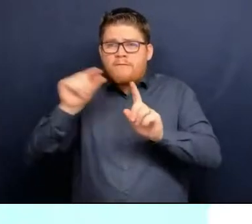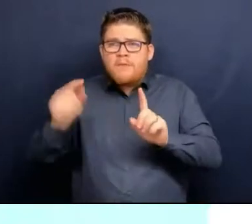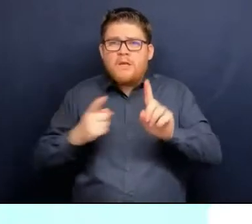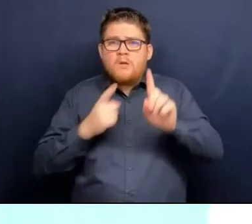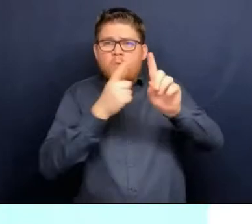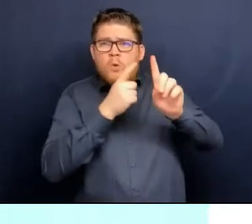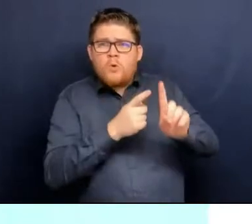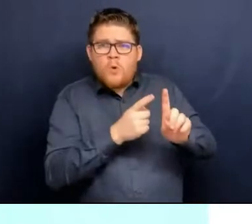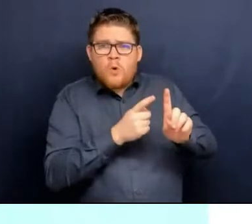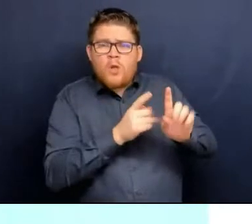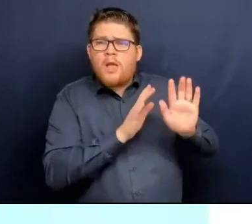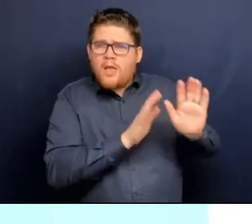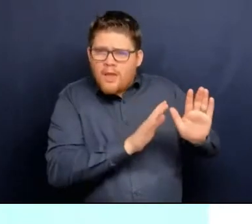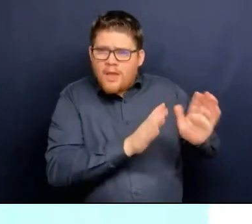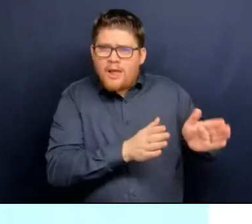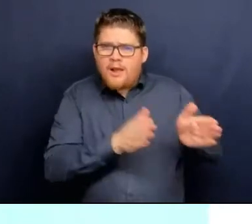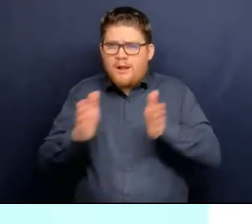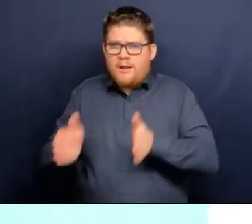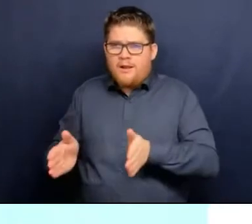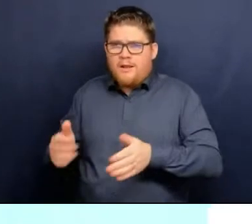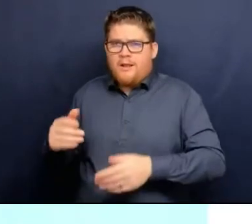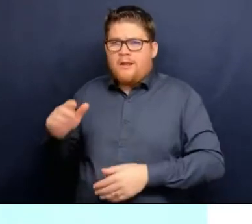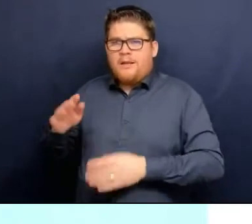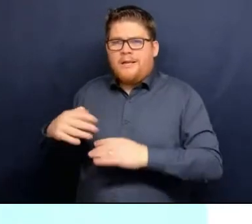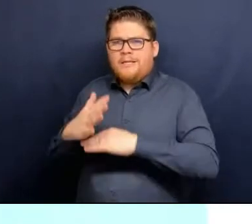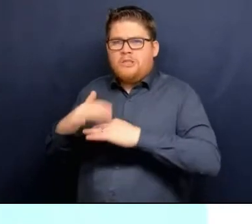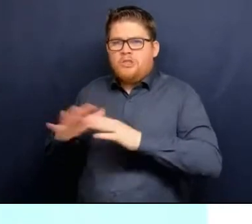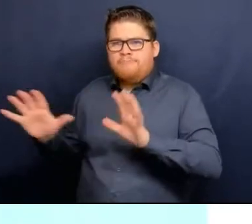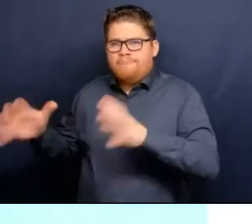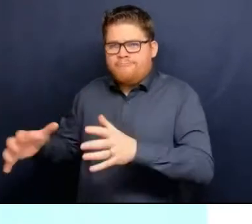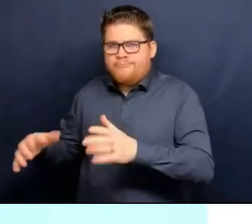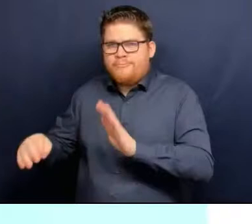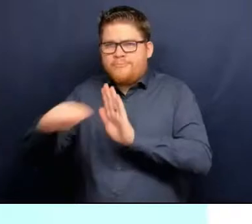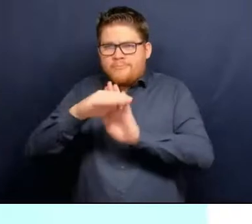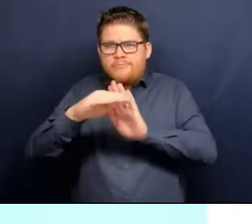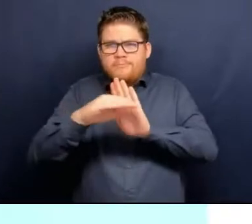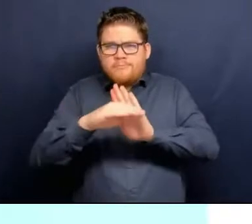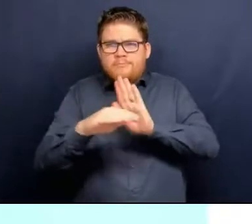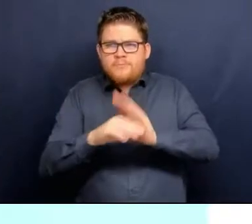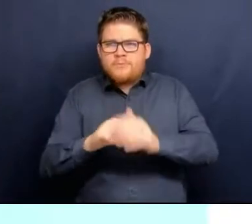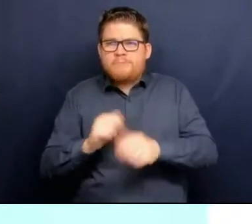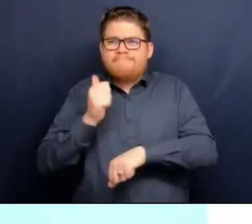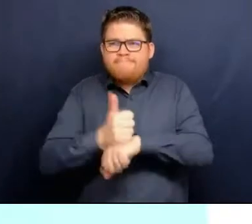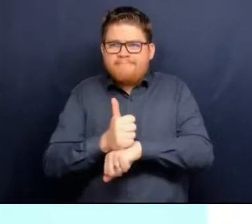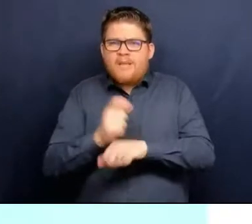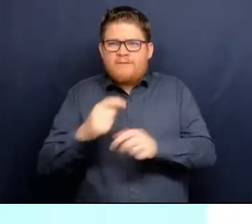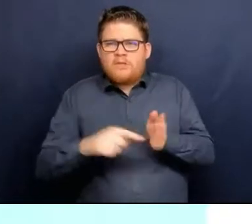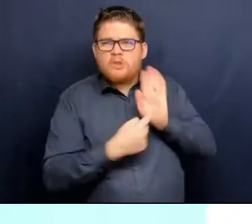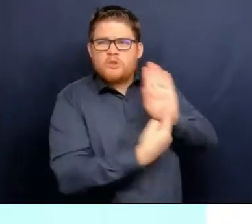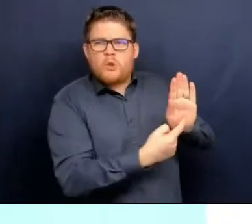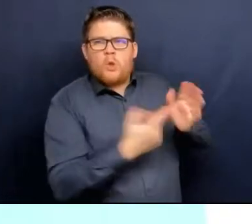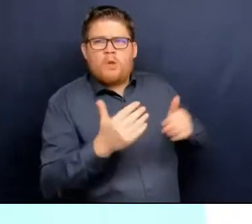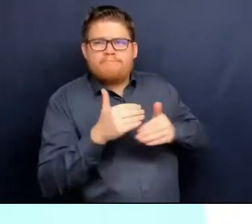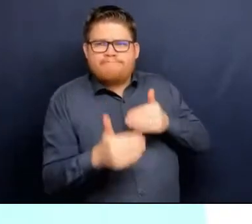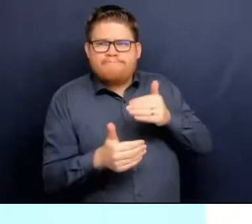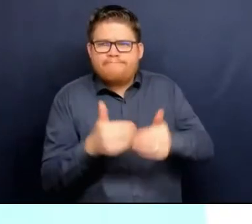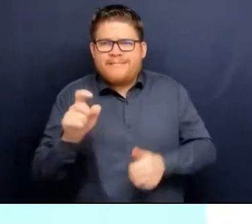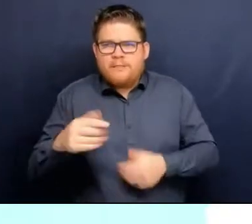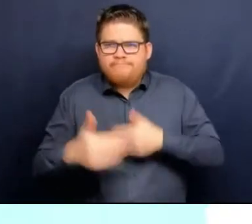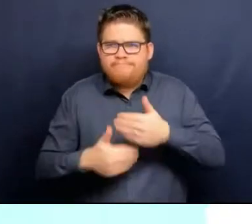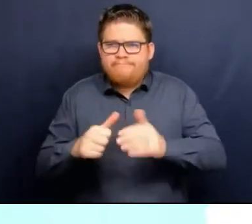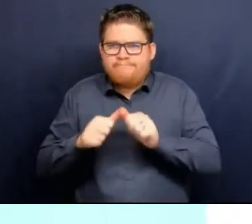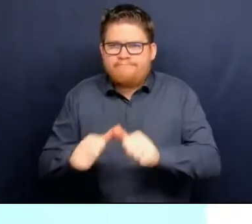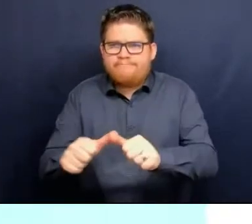government to do certain things just with the legislation itself. And now we have the action plan